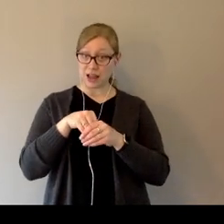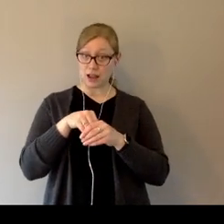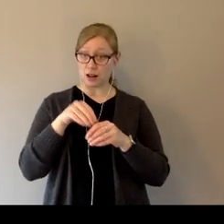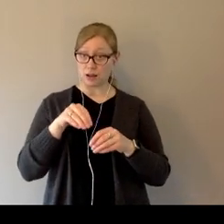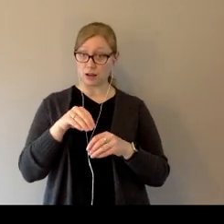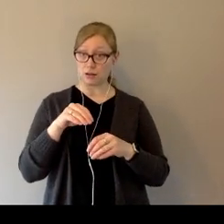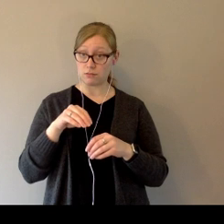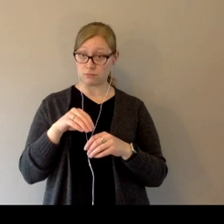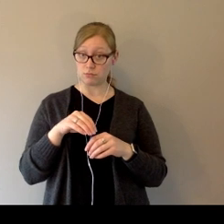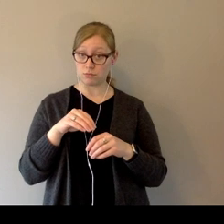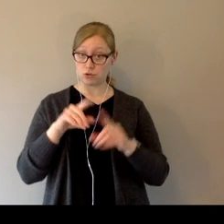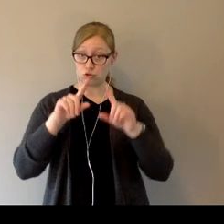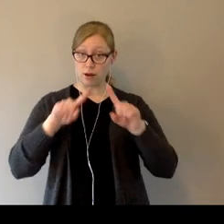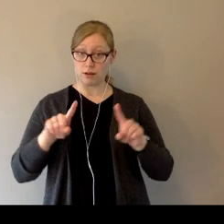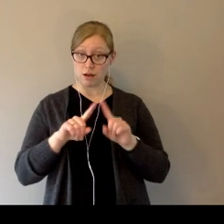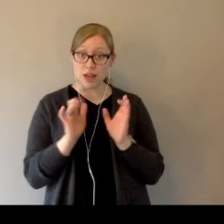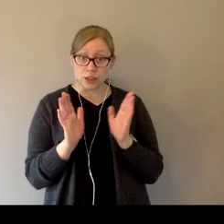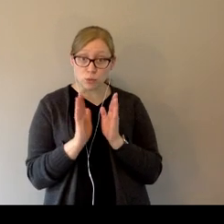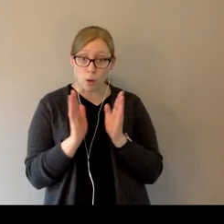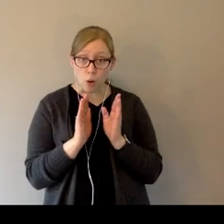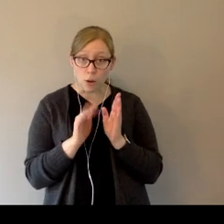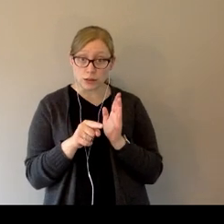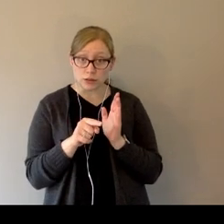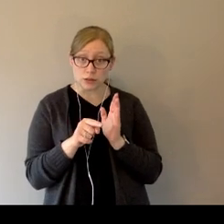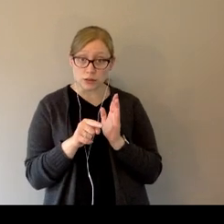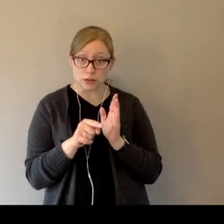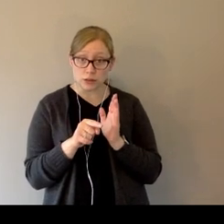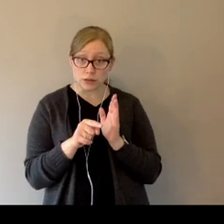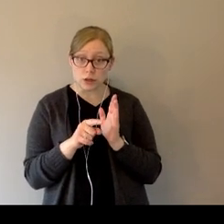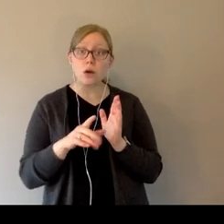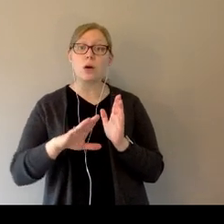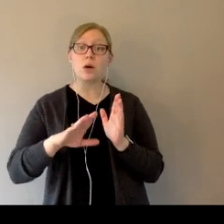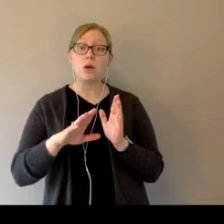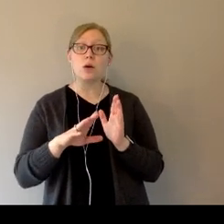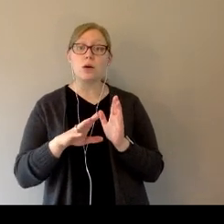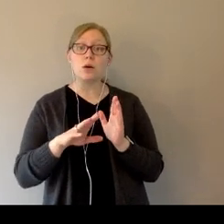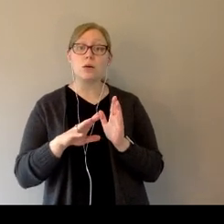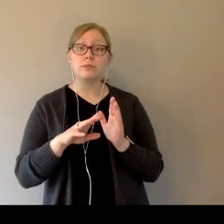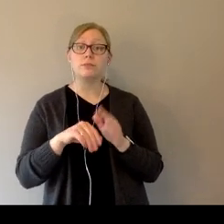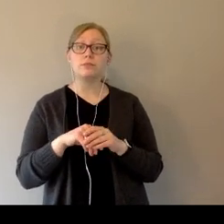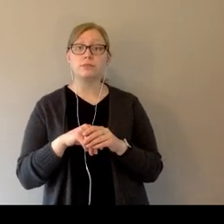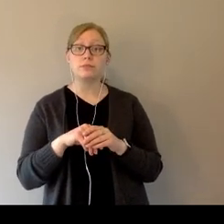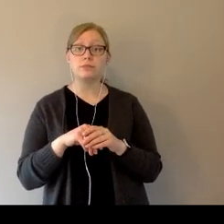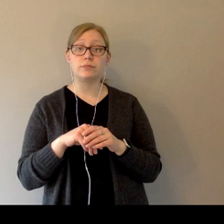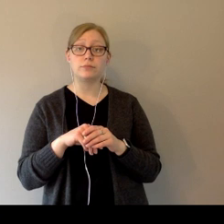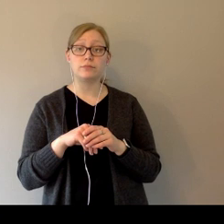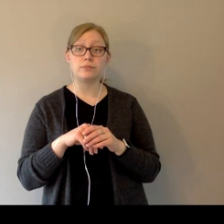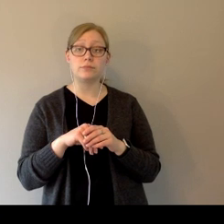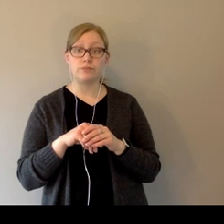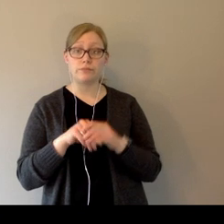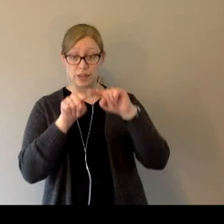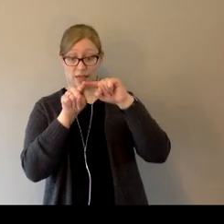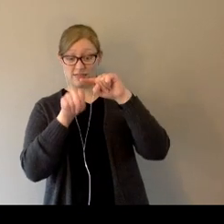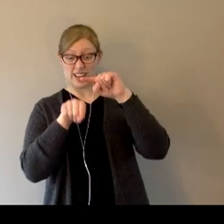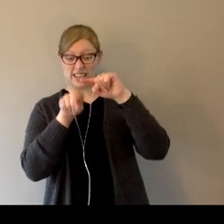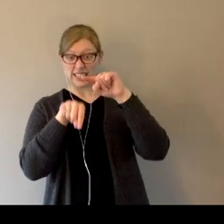inside, triangle NPM, would be half the length of the matching